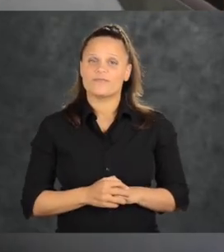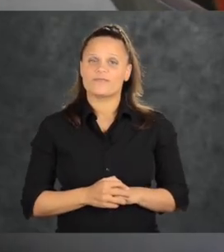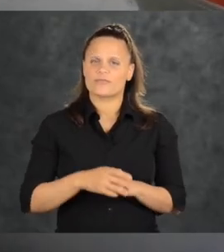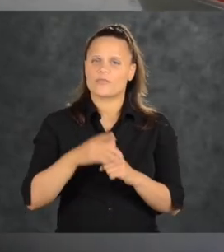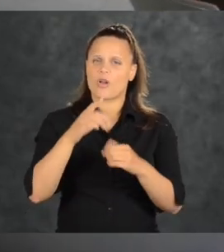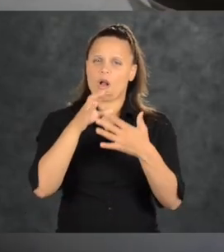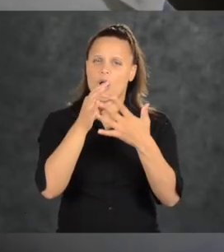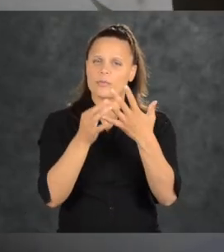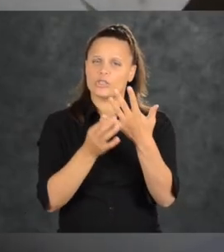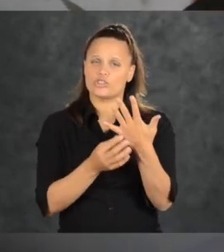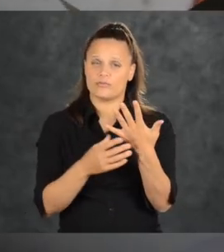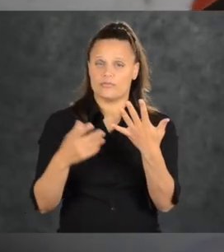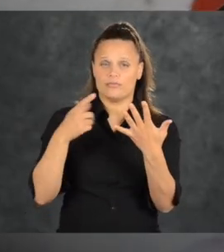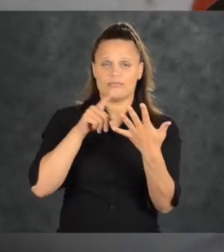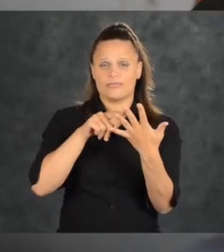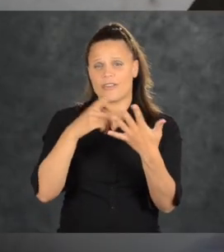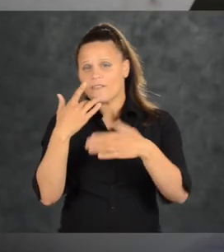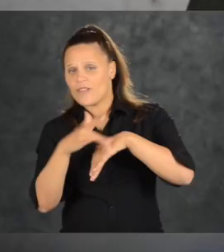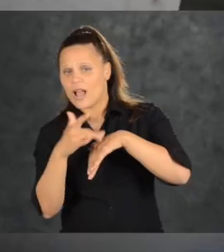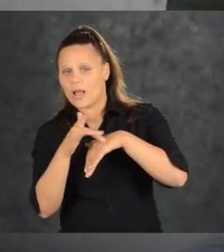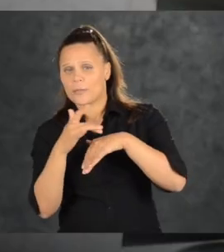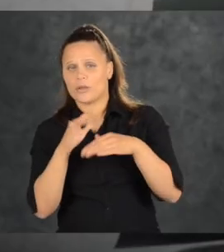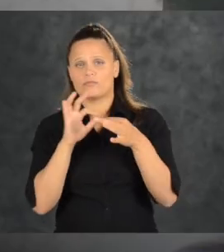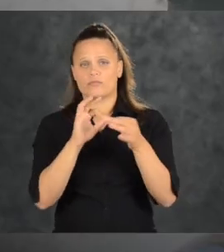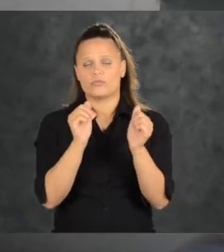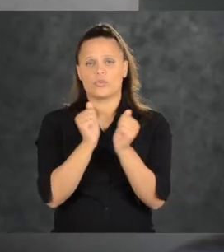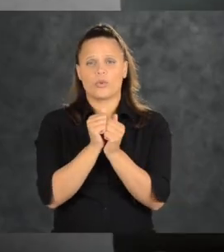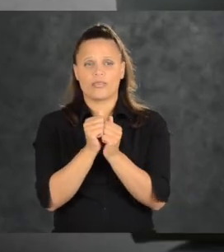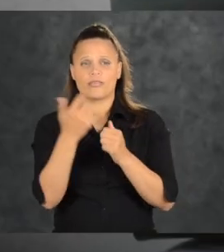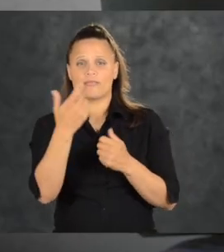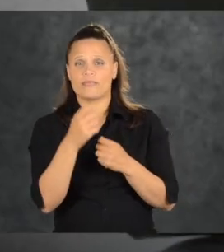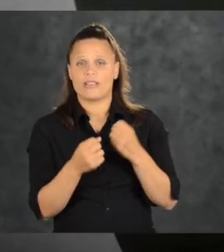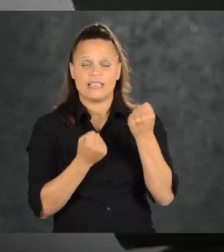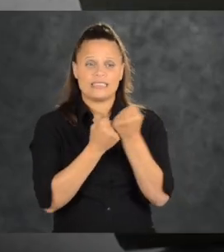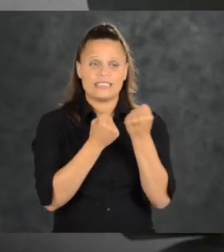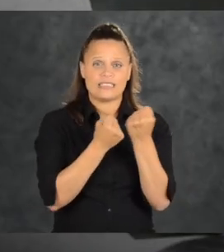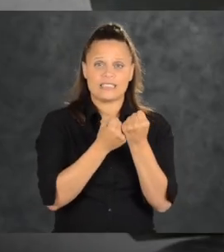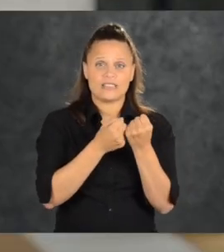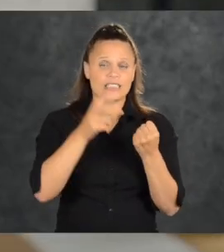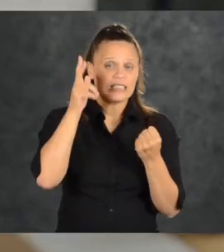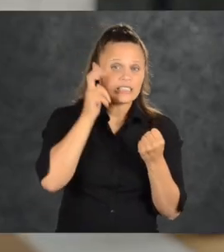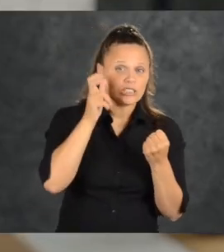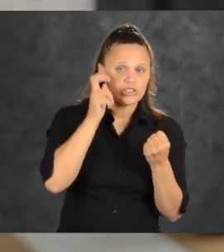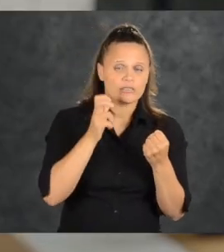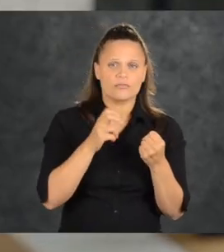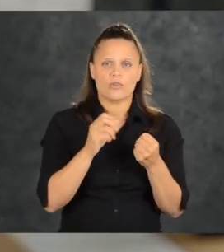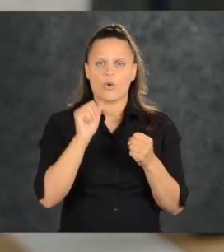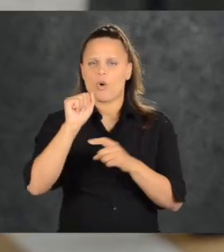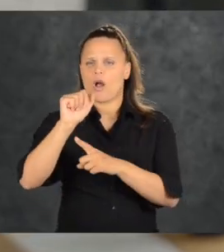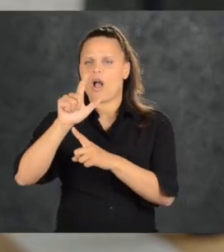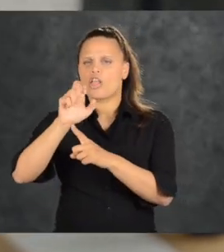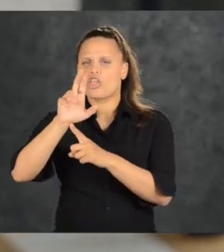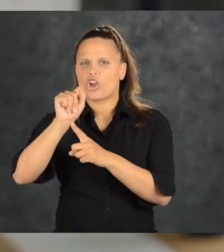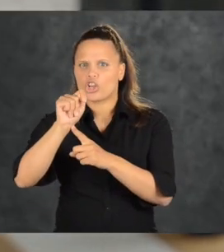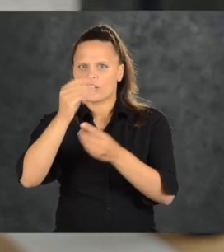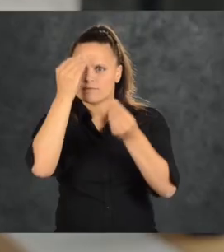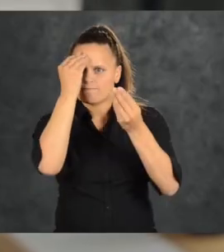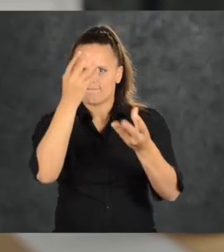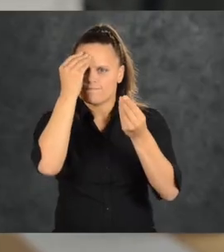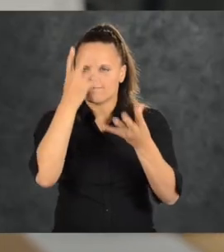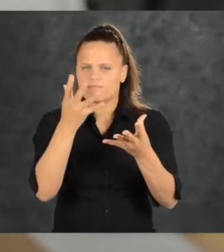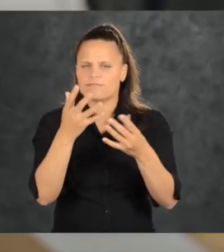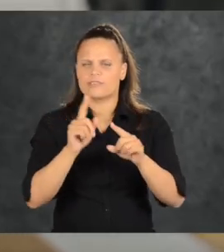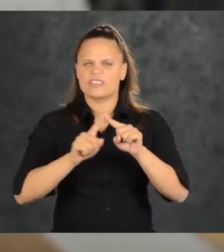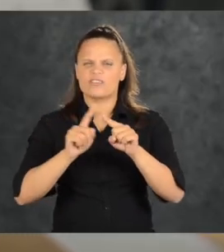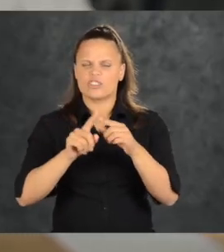help make the special appointment process work smoothly. all pictured on the screen in separate rectangles. The vocational rehabilitation counselor,